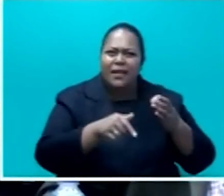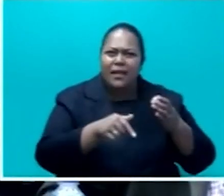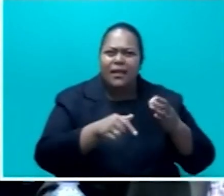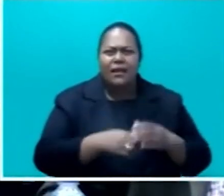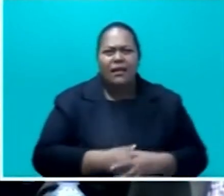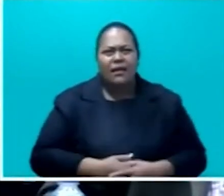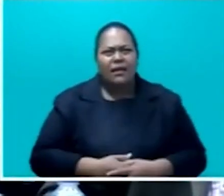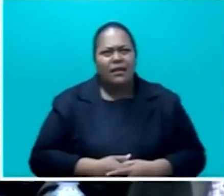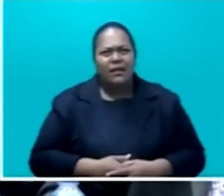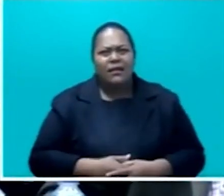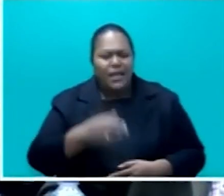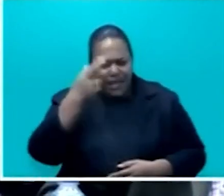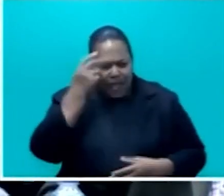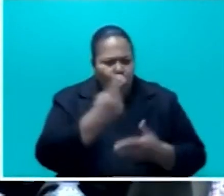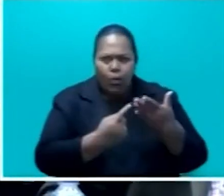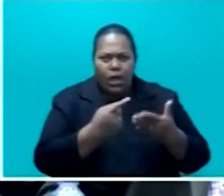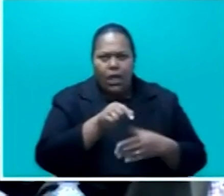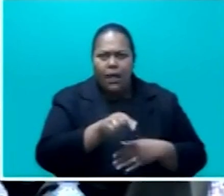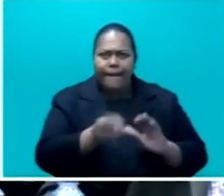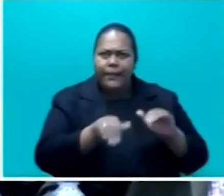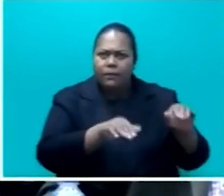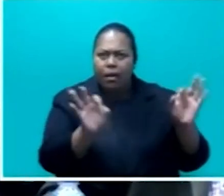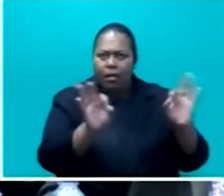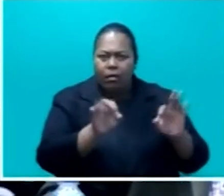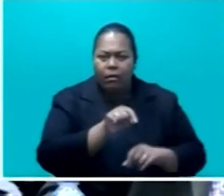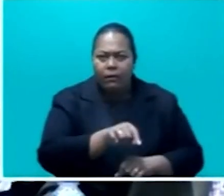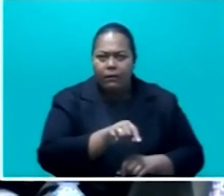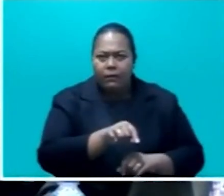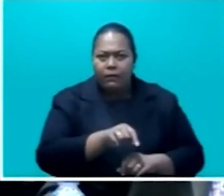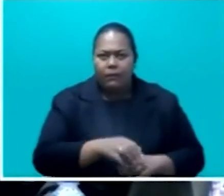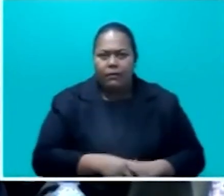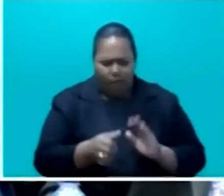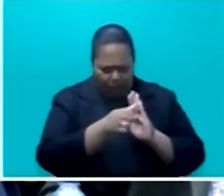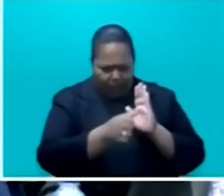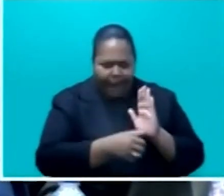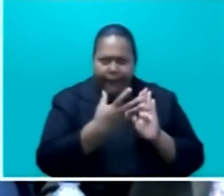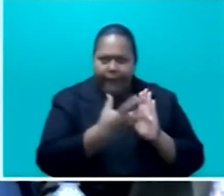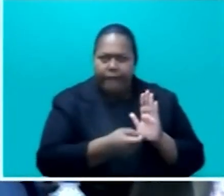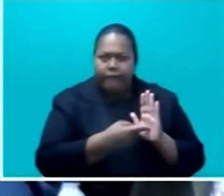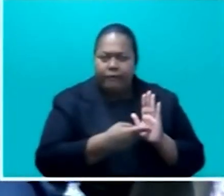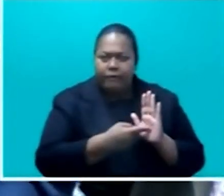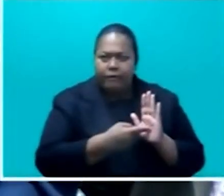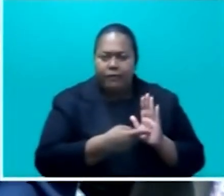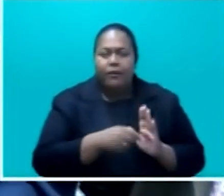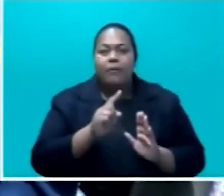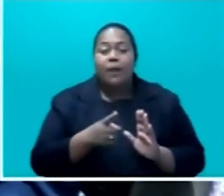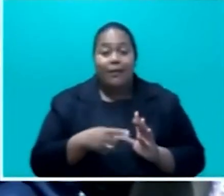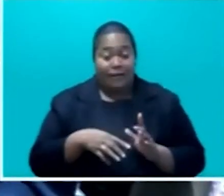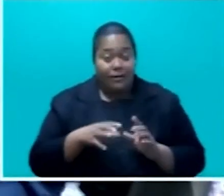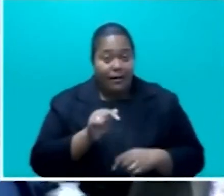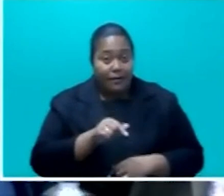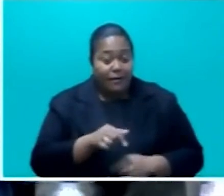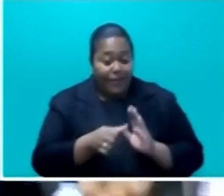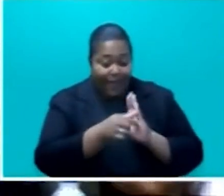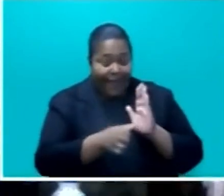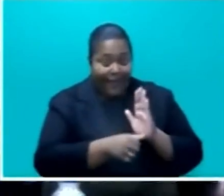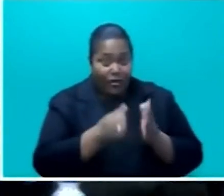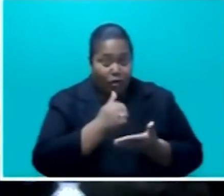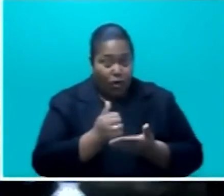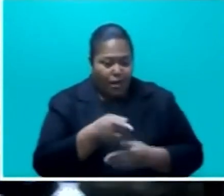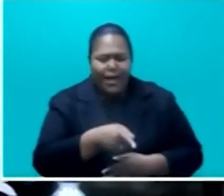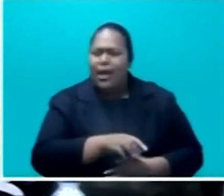name only. Mr. Speaker, sir, the Media Industry Development Act, the authority, does